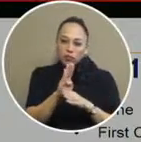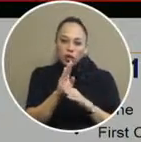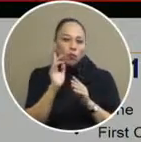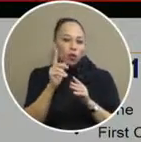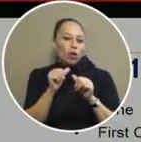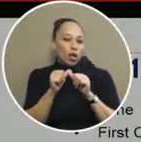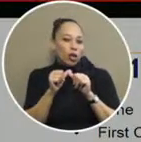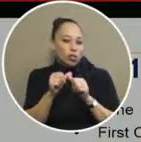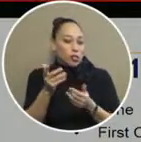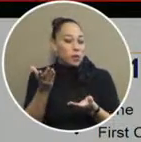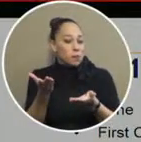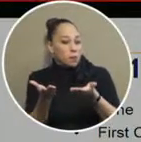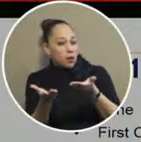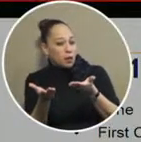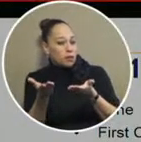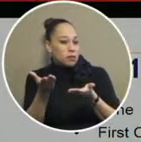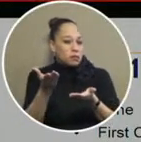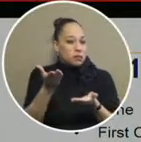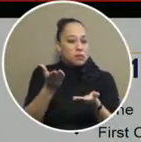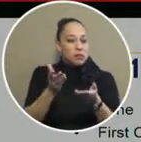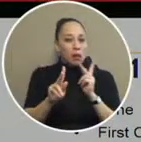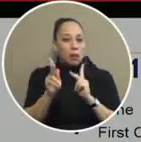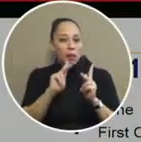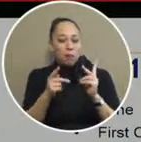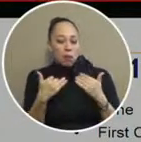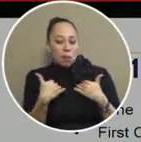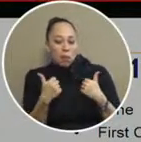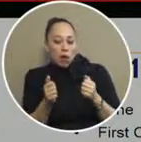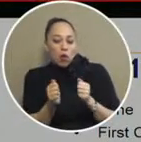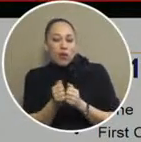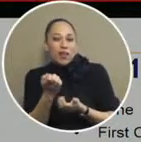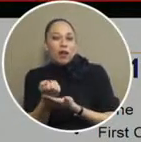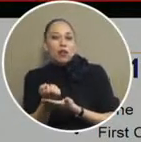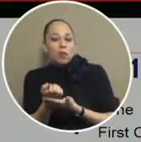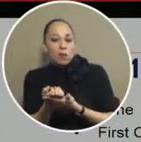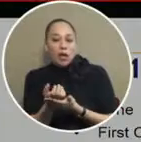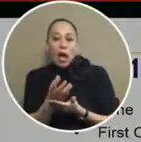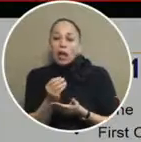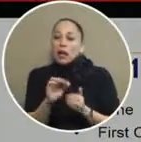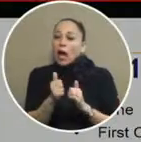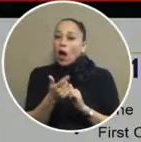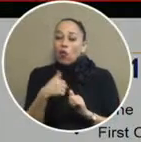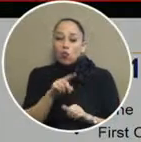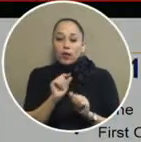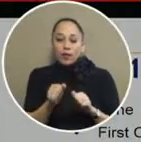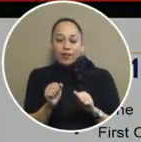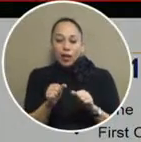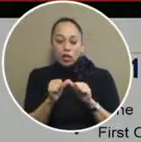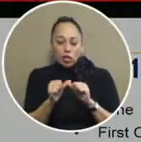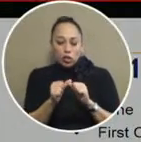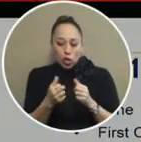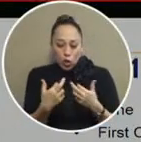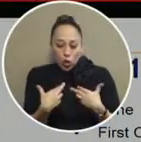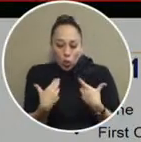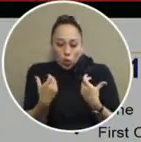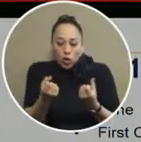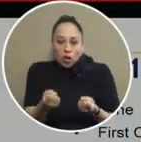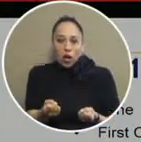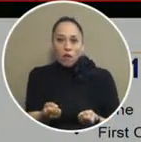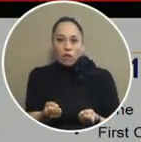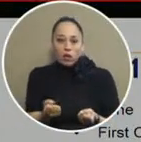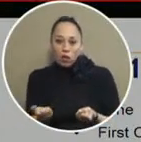continue balancing public health with economics and how we can continue to recover from this